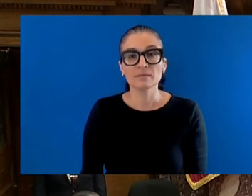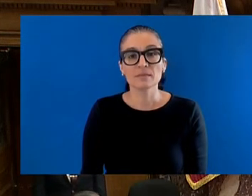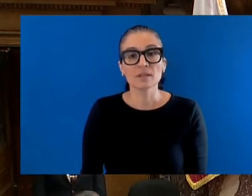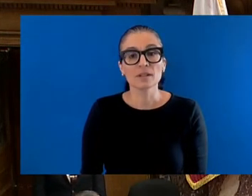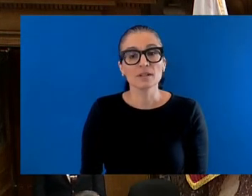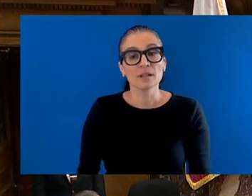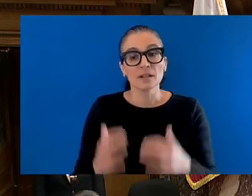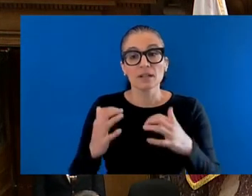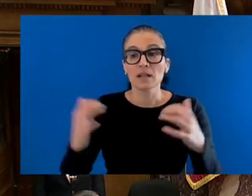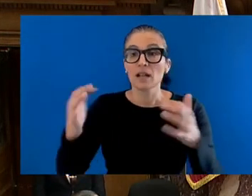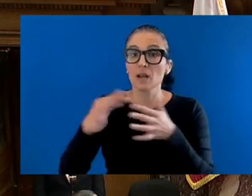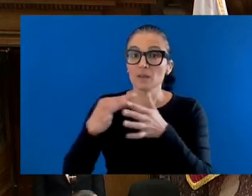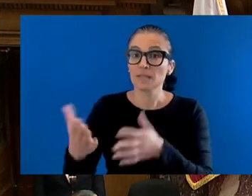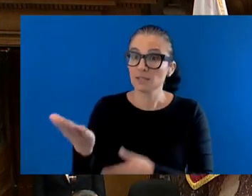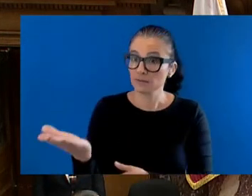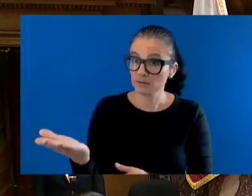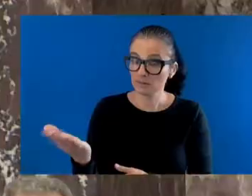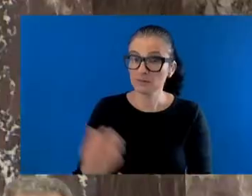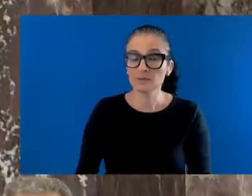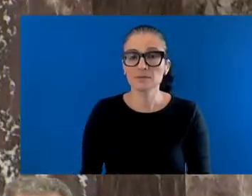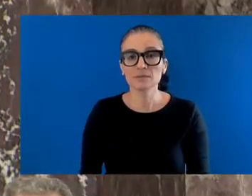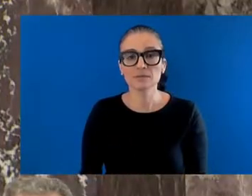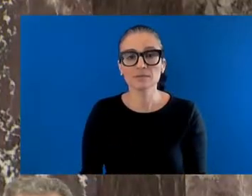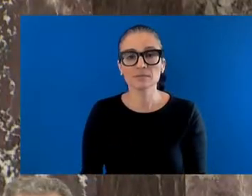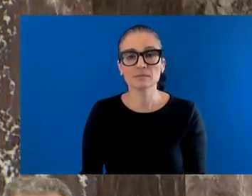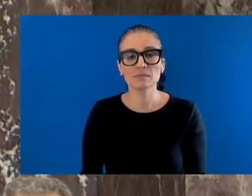The member for Columbia River Soak actually voted nay.